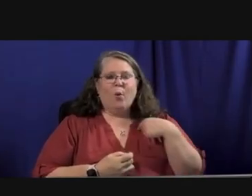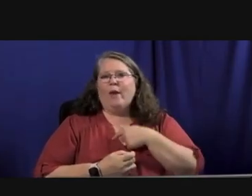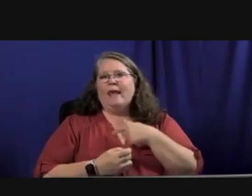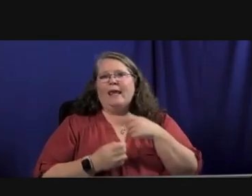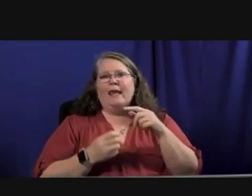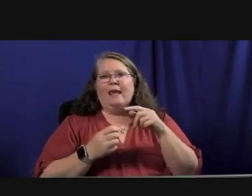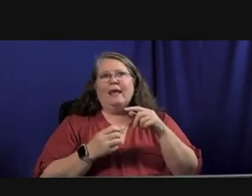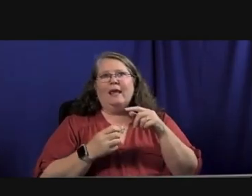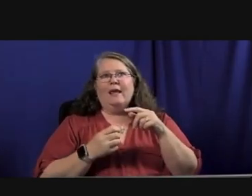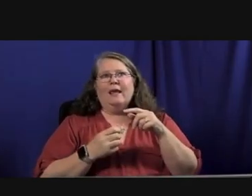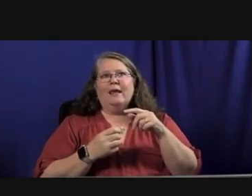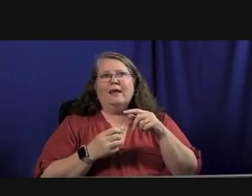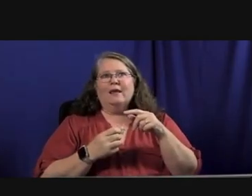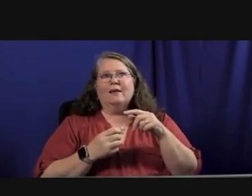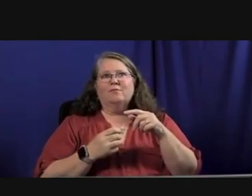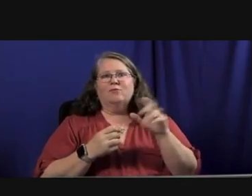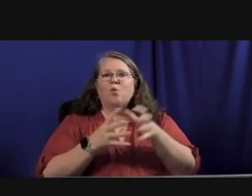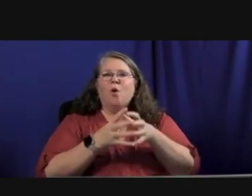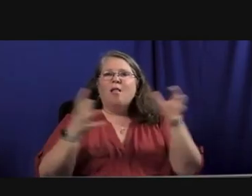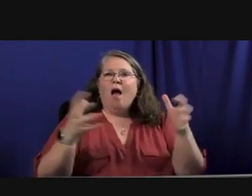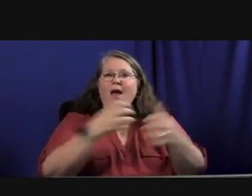yes, we